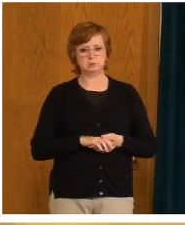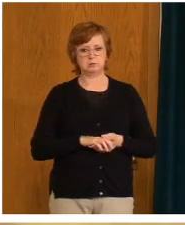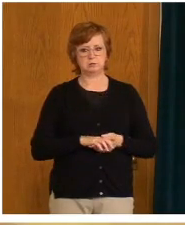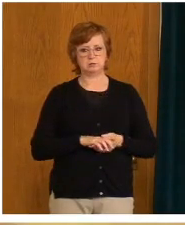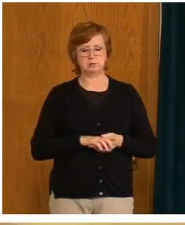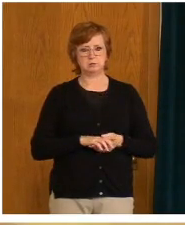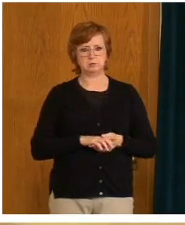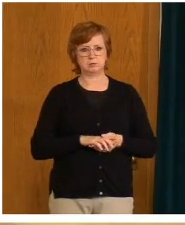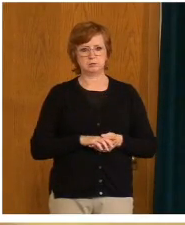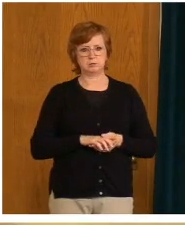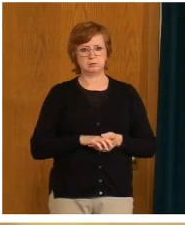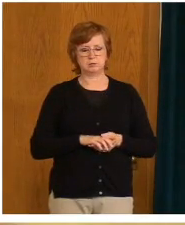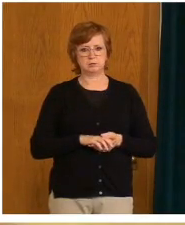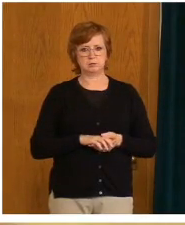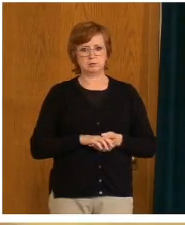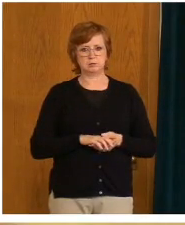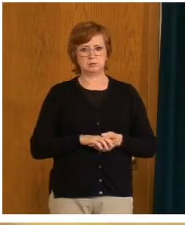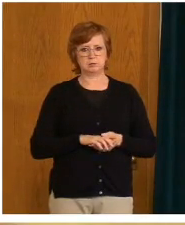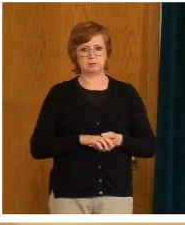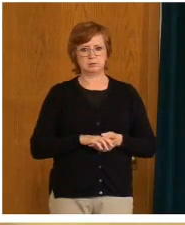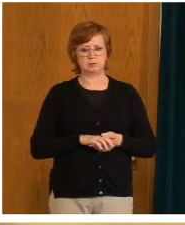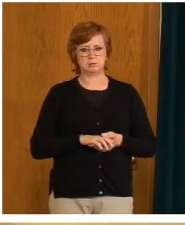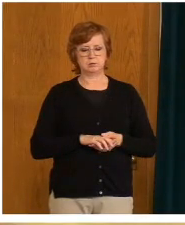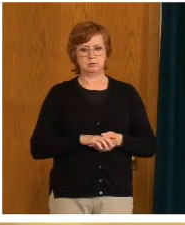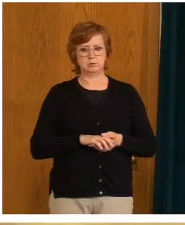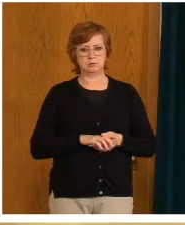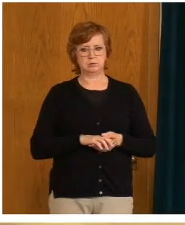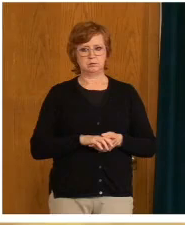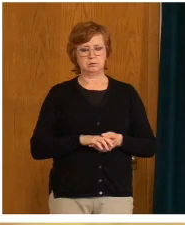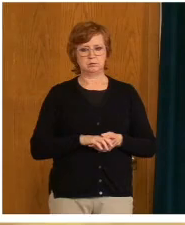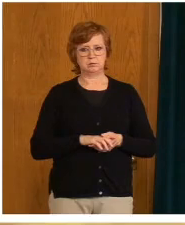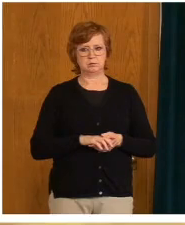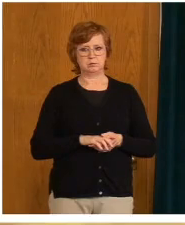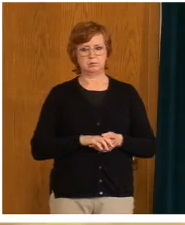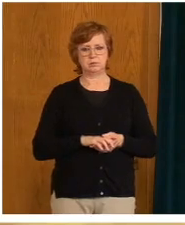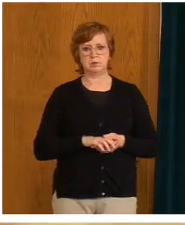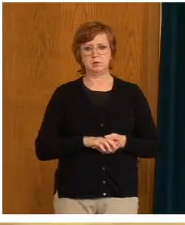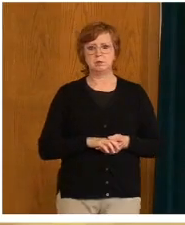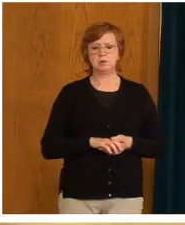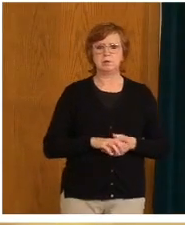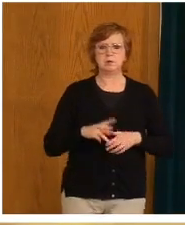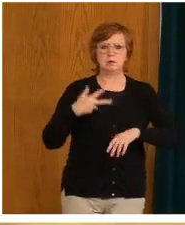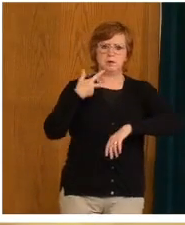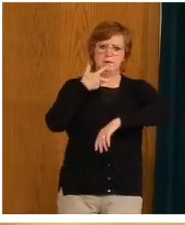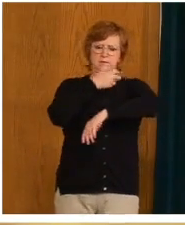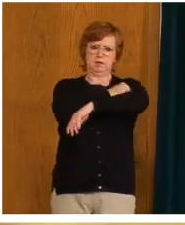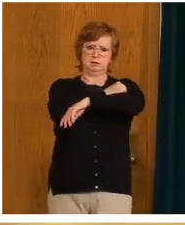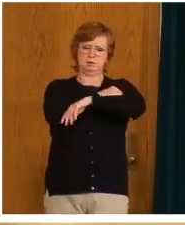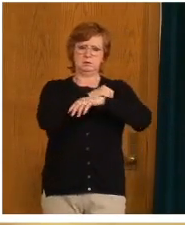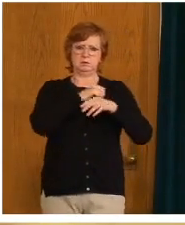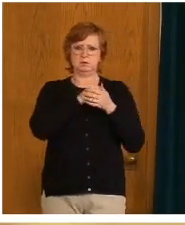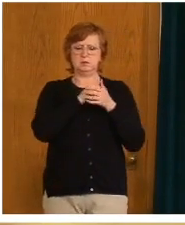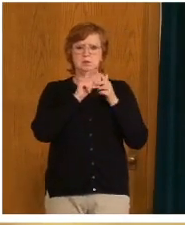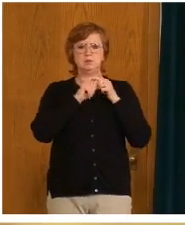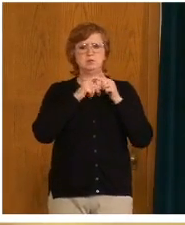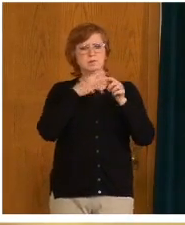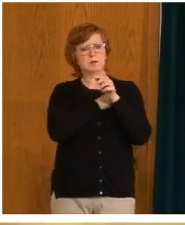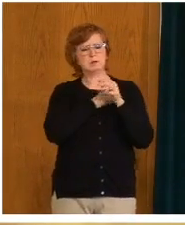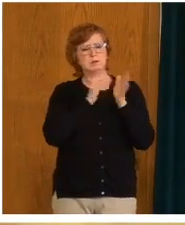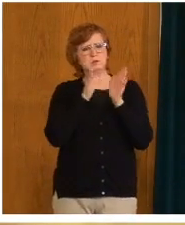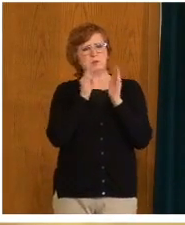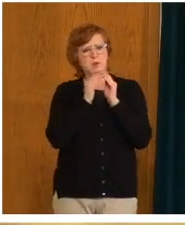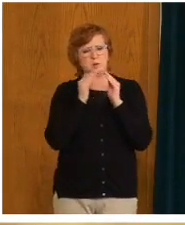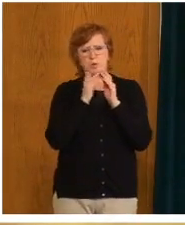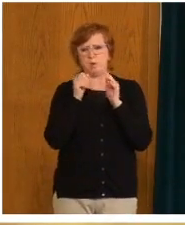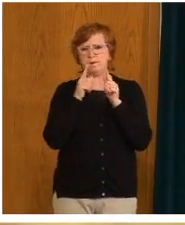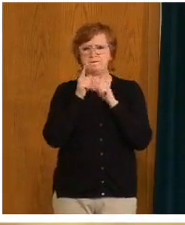some of our efforts to get vaccines to places that might be traditionally underserved. One thing I hear from a lot of people getting vaccinated is that they're